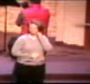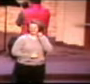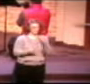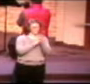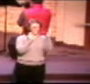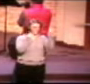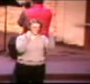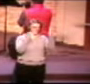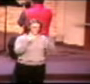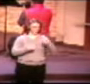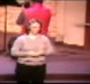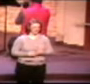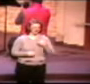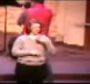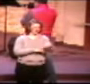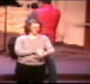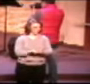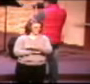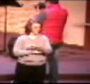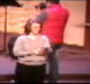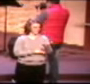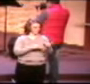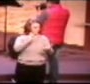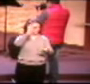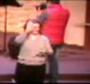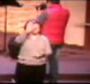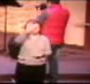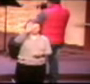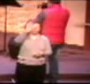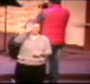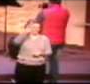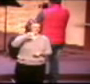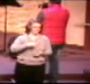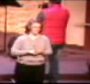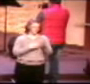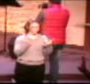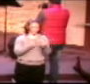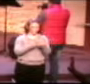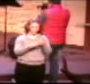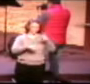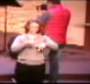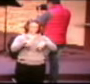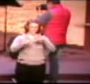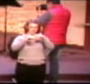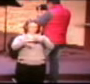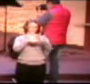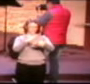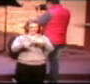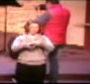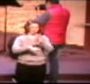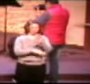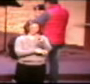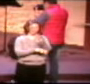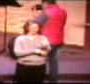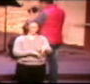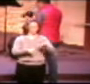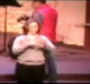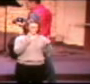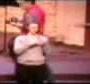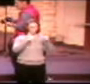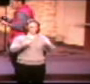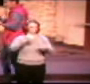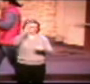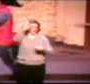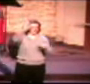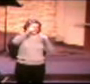I would invite you to raise your hands, because all of us can't be with them or surround them, but we can raise